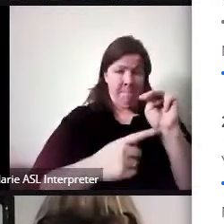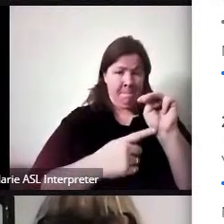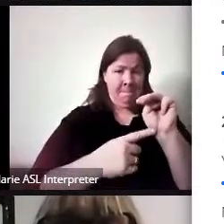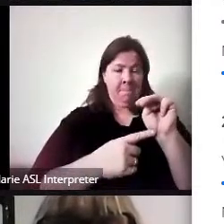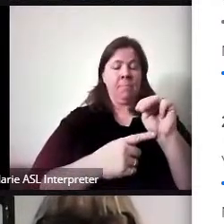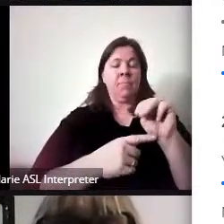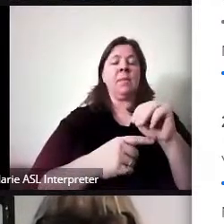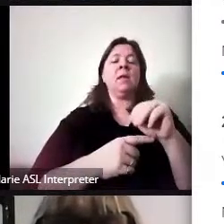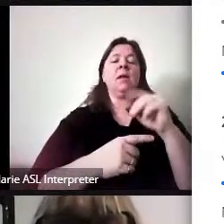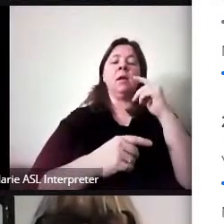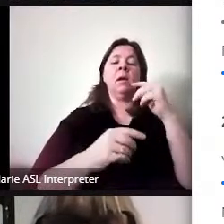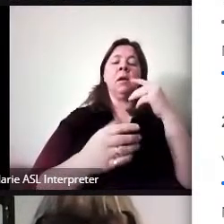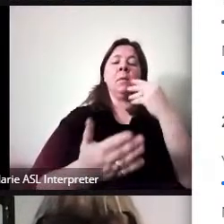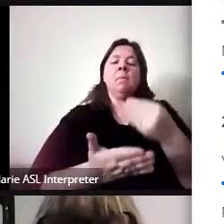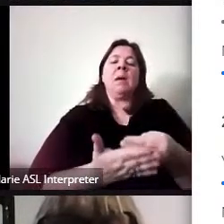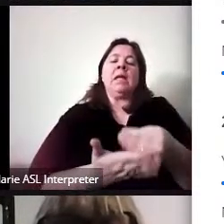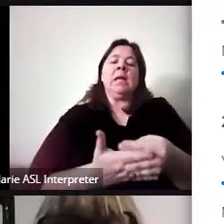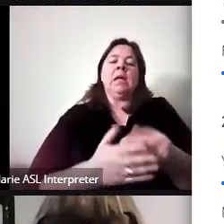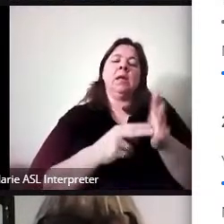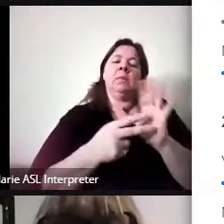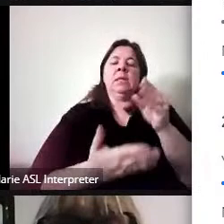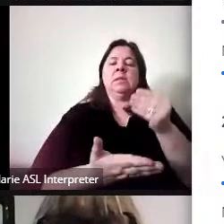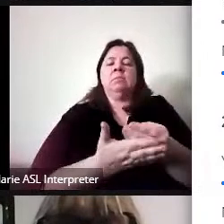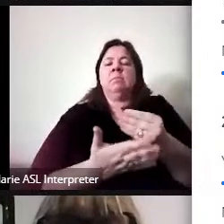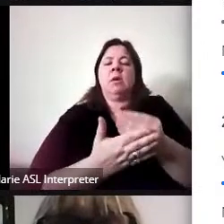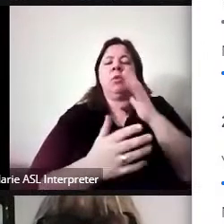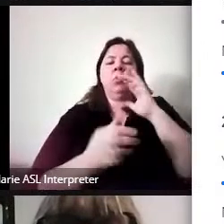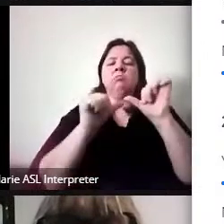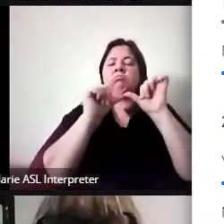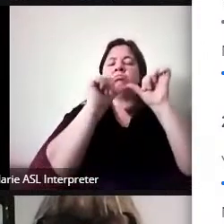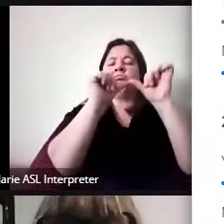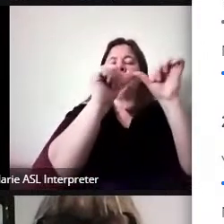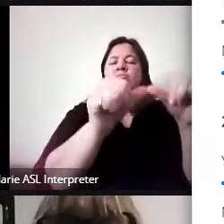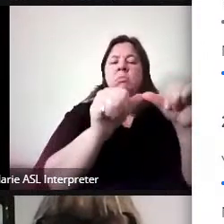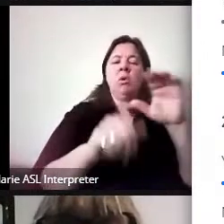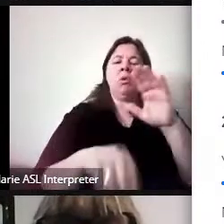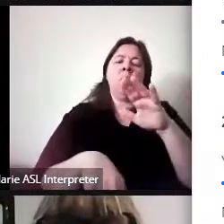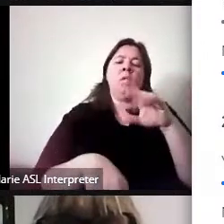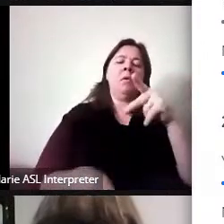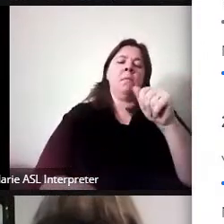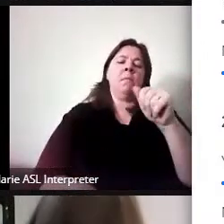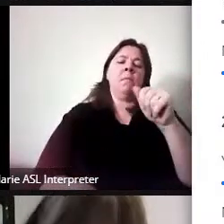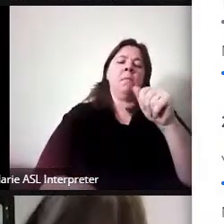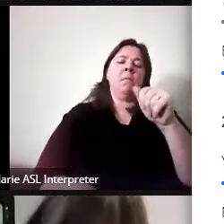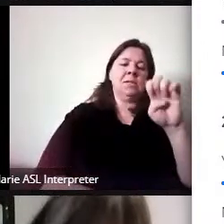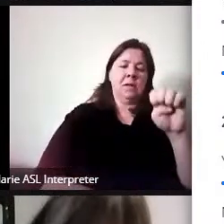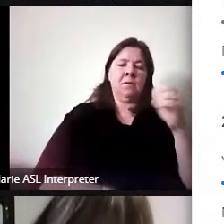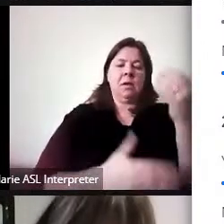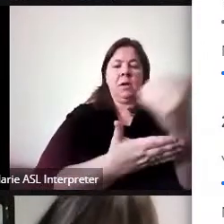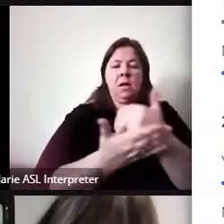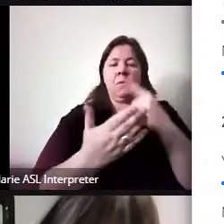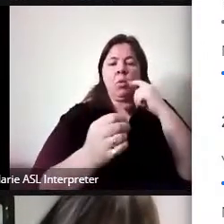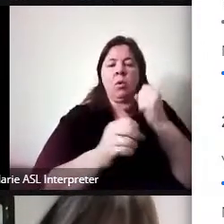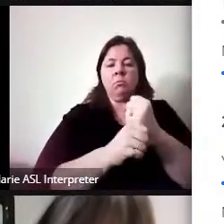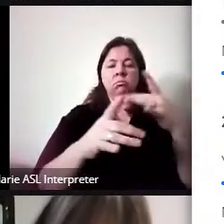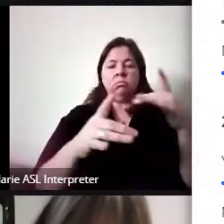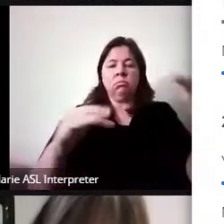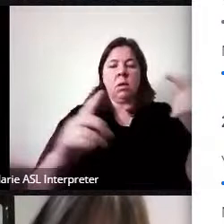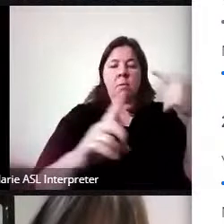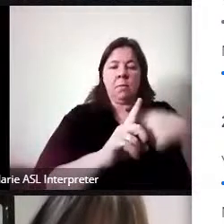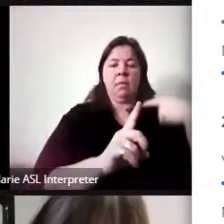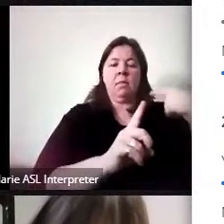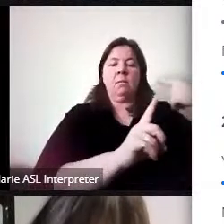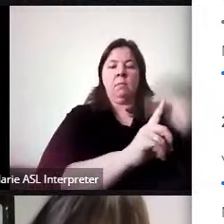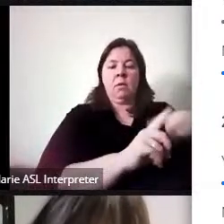the M is for money, which is residual and passive income, which just keeps growing month after month. And I